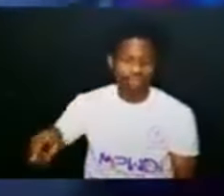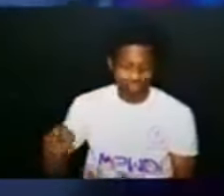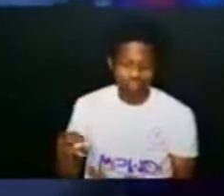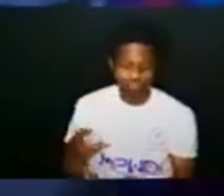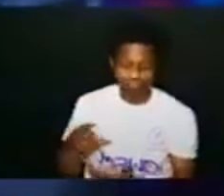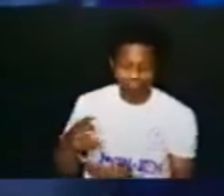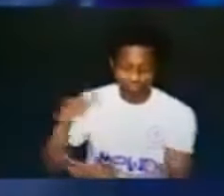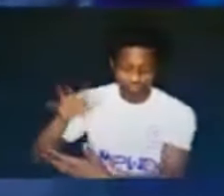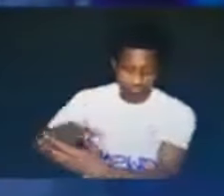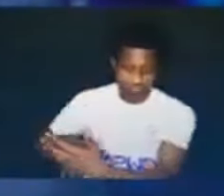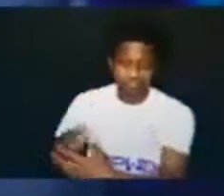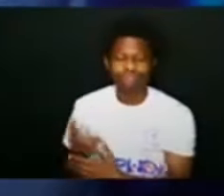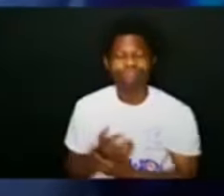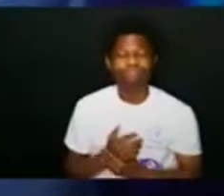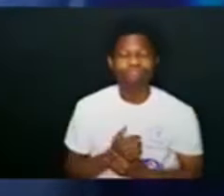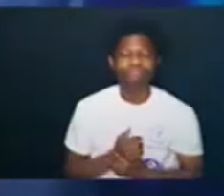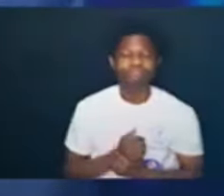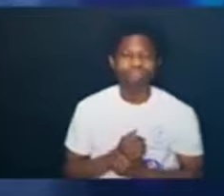3, verse